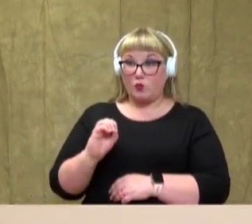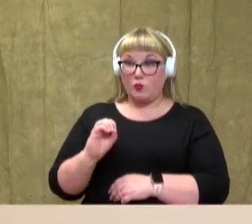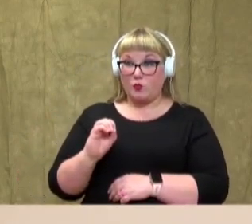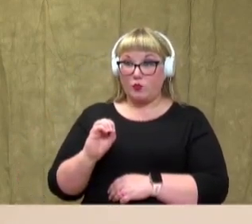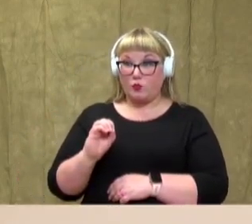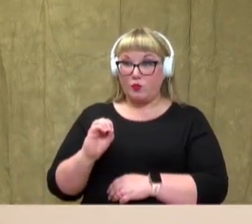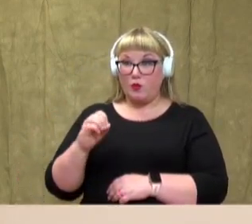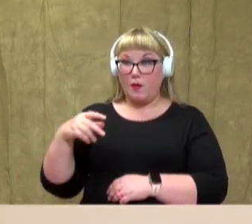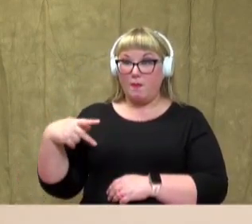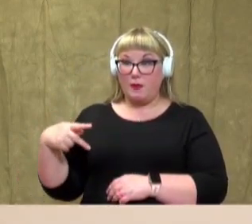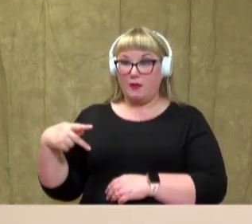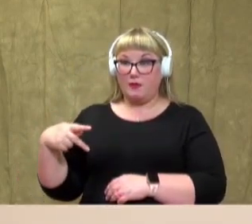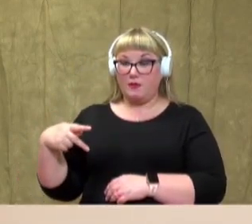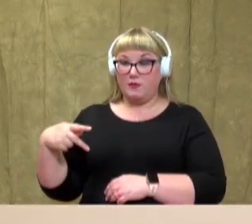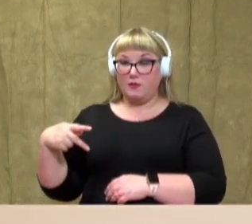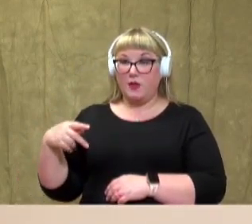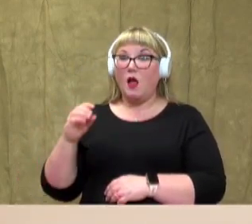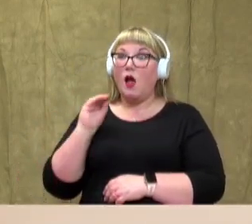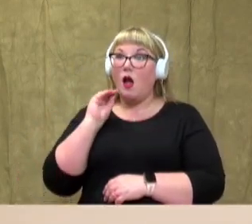Up,